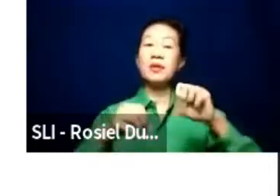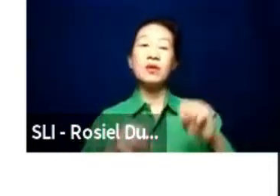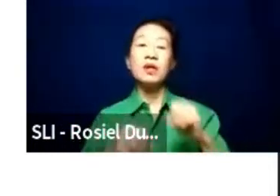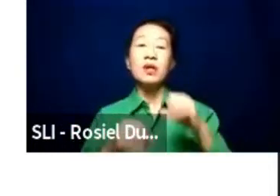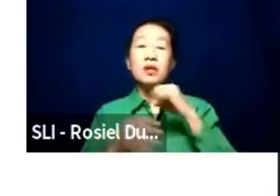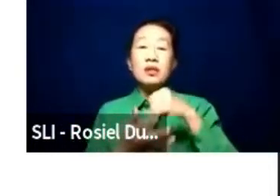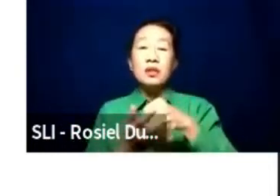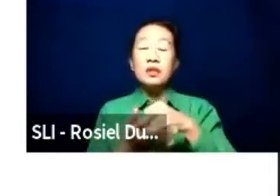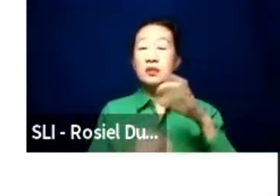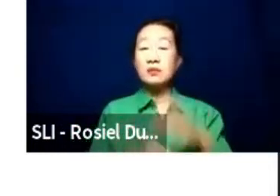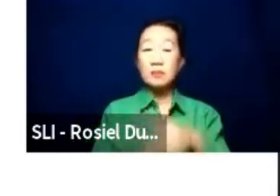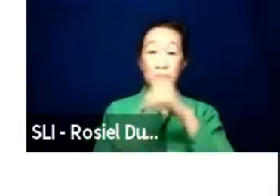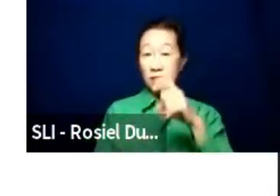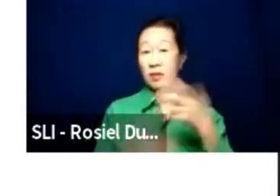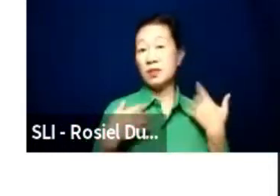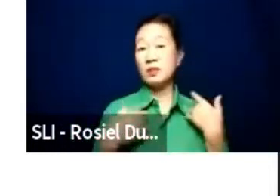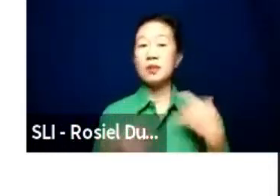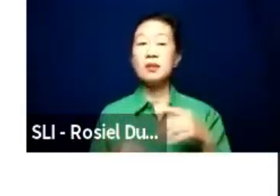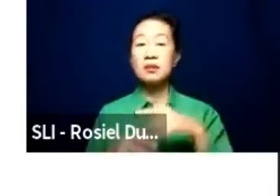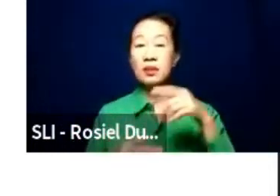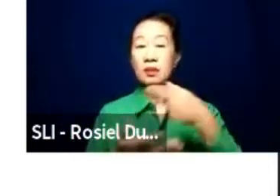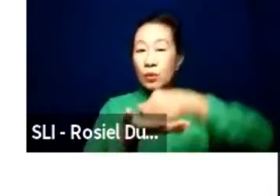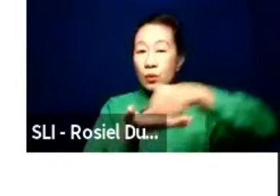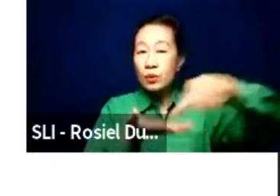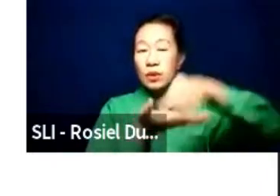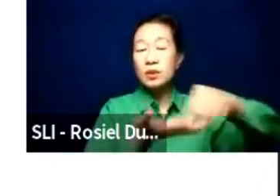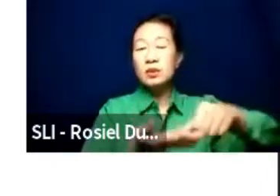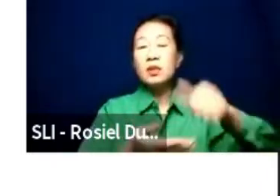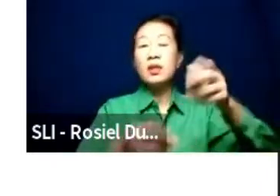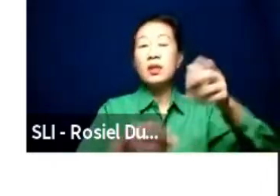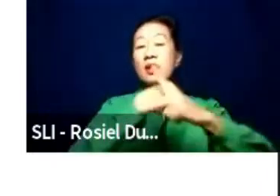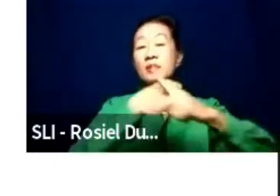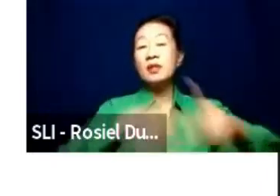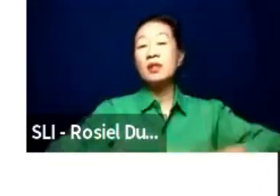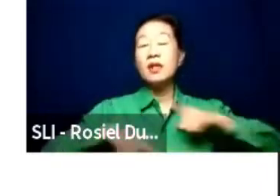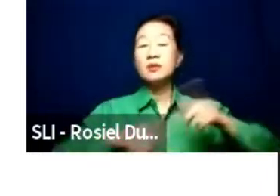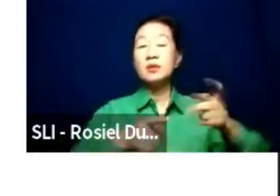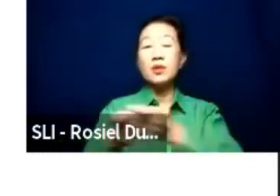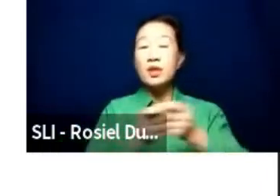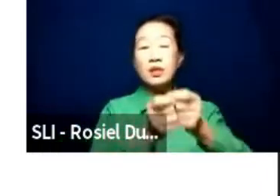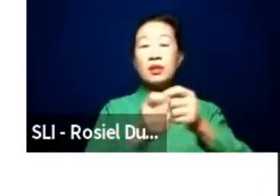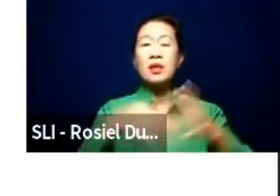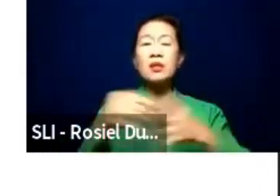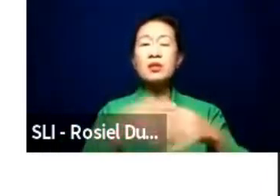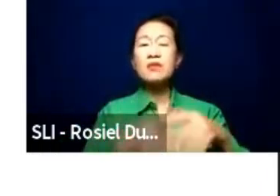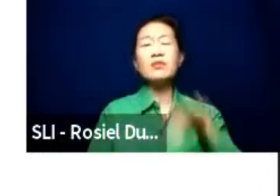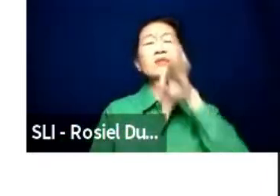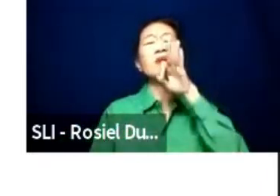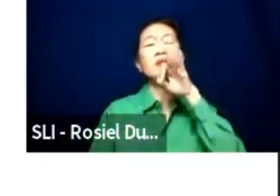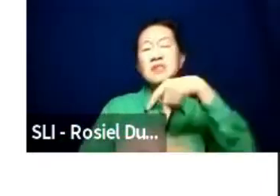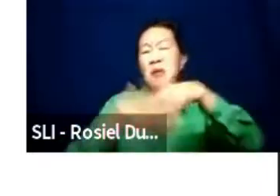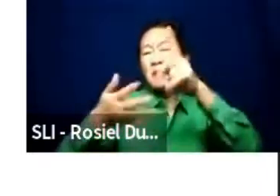kasi siya ay may autism, no? It is the glue that keeps our lives together in an otherwise frustrating and